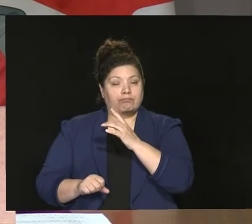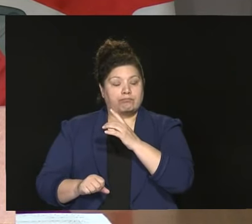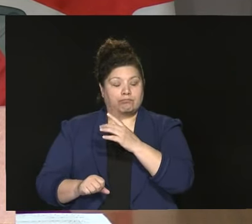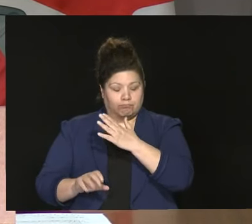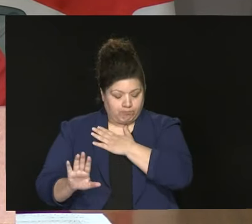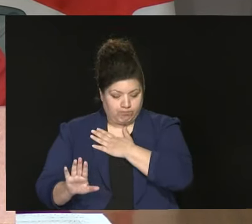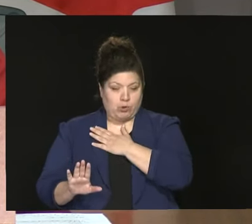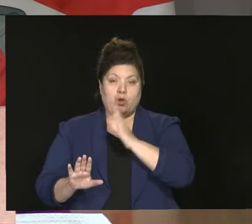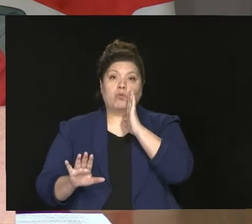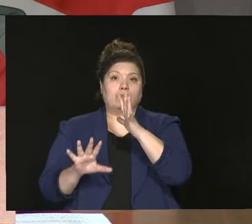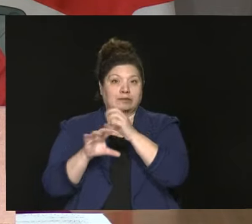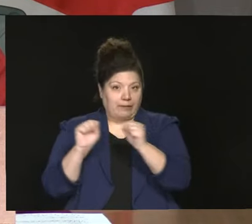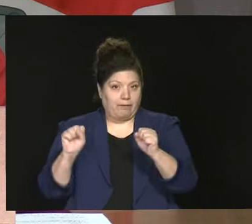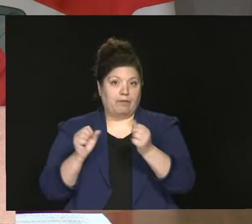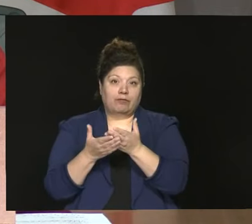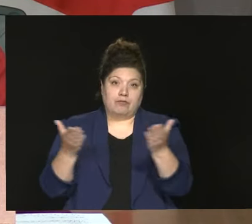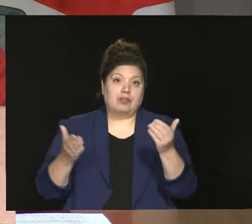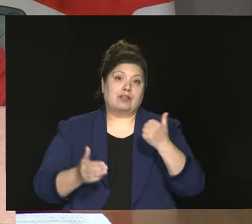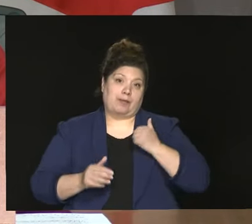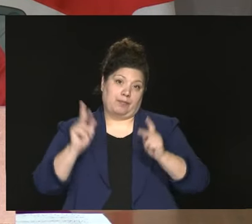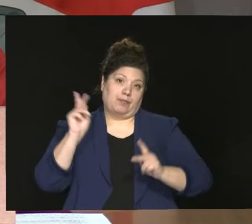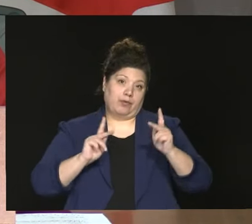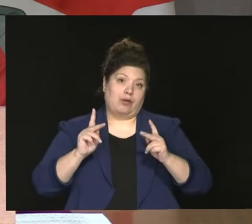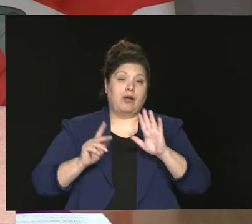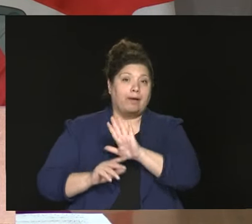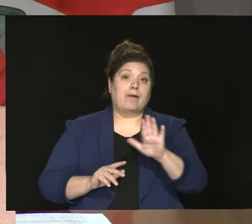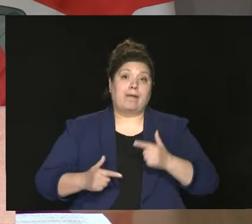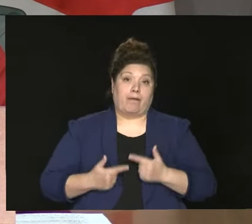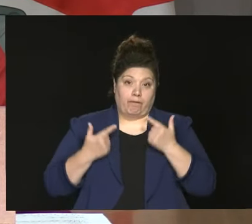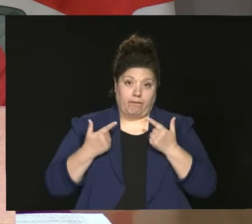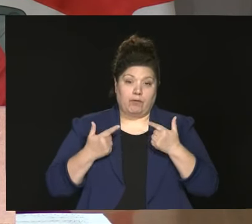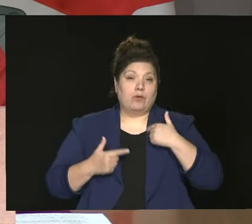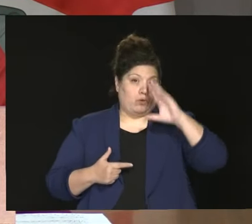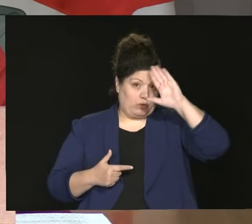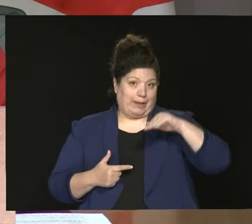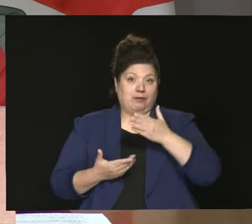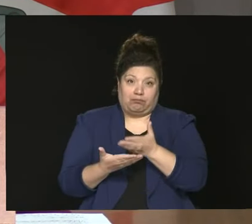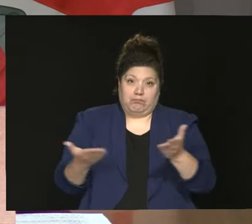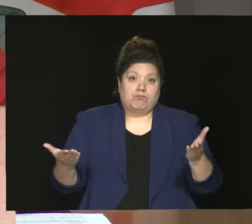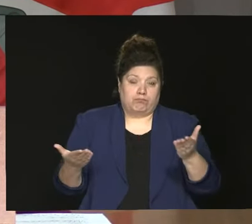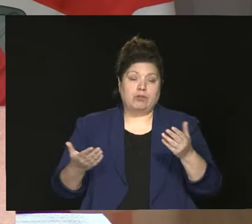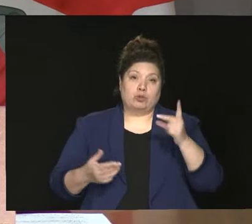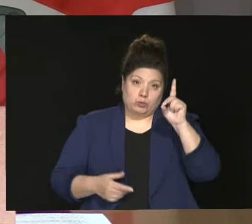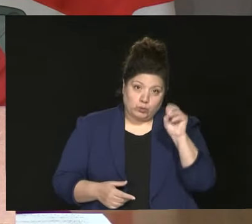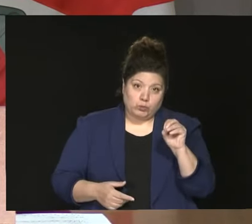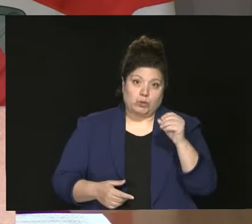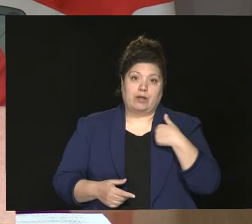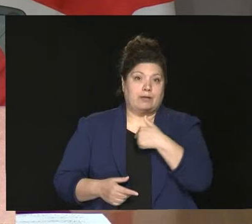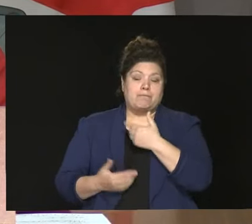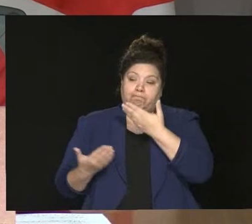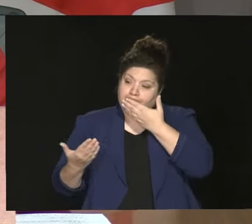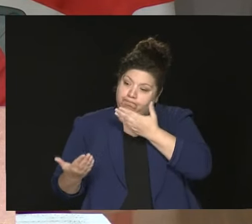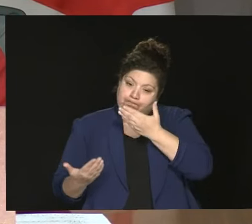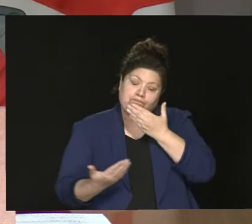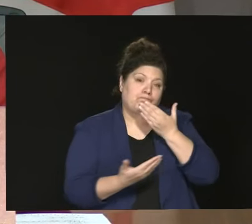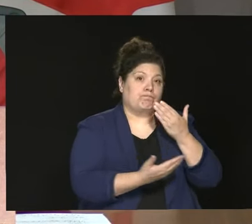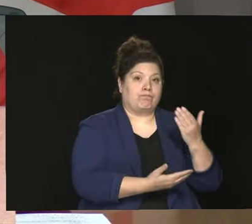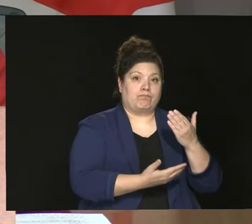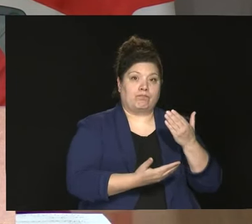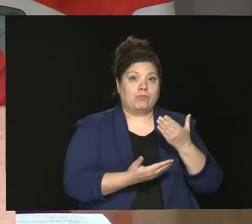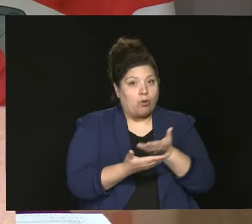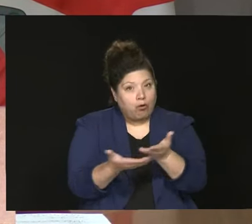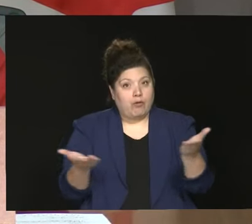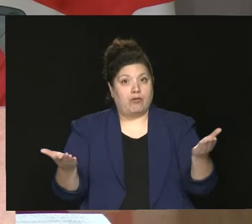I know that that is what they're doing. I am grateful to them. Of course,